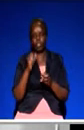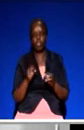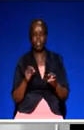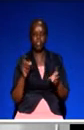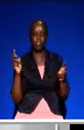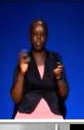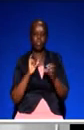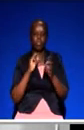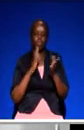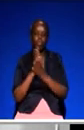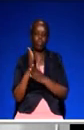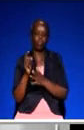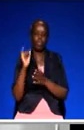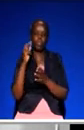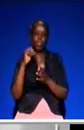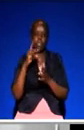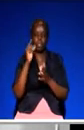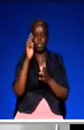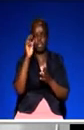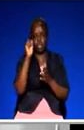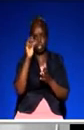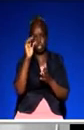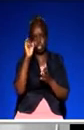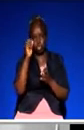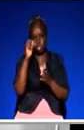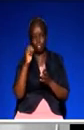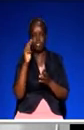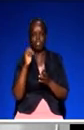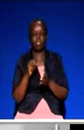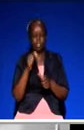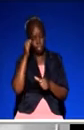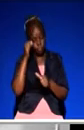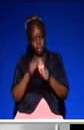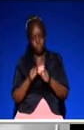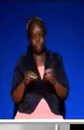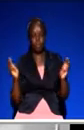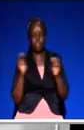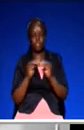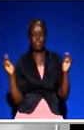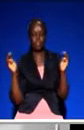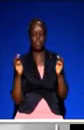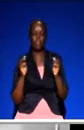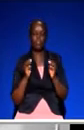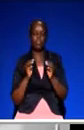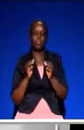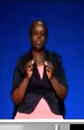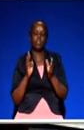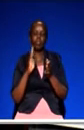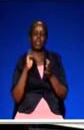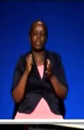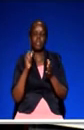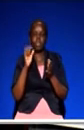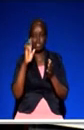and magnetization by stroking. Remember, magnetization by stroking, we talked about